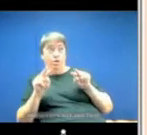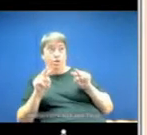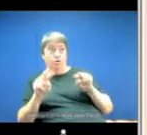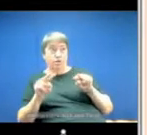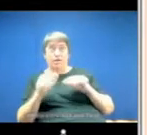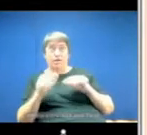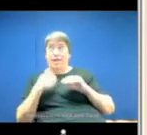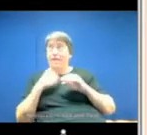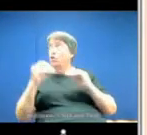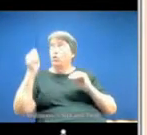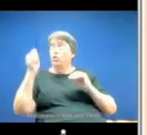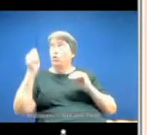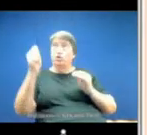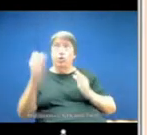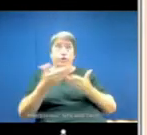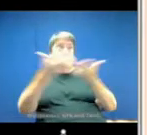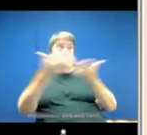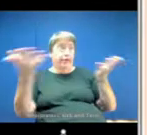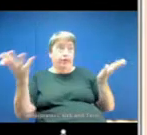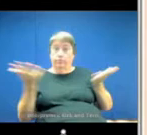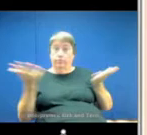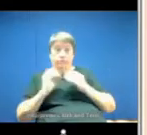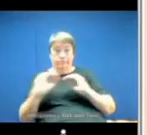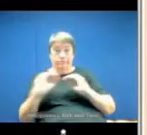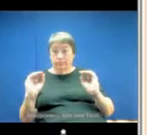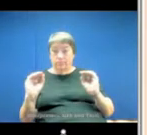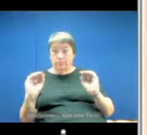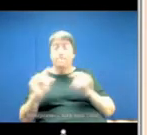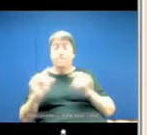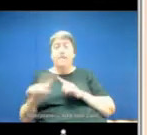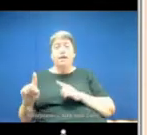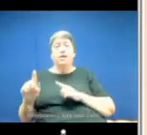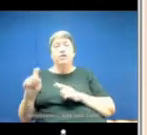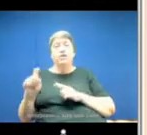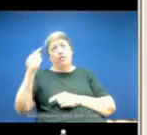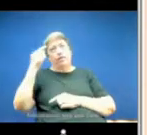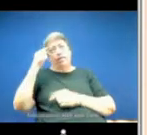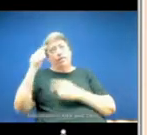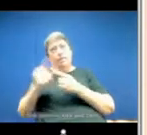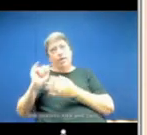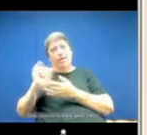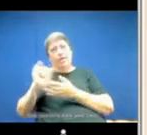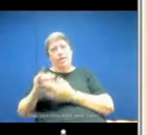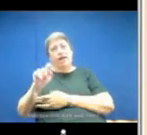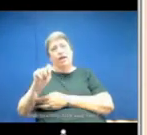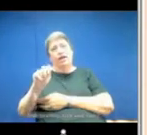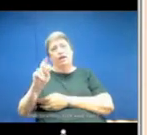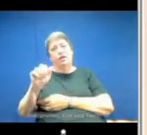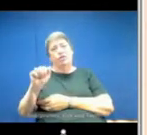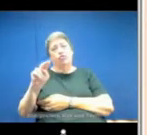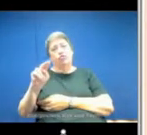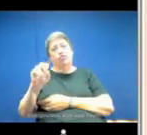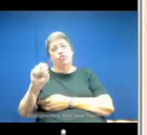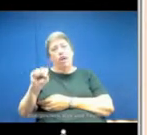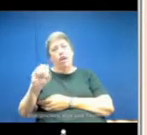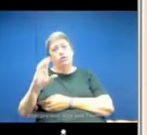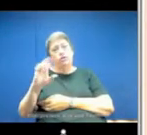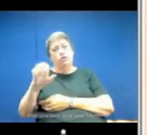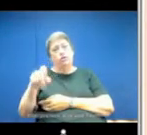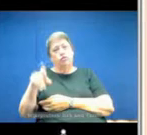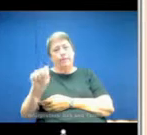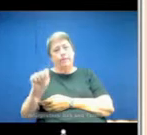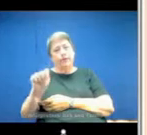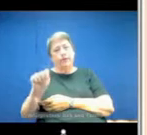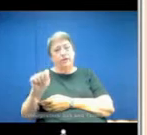make that decision, but you do have a transcript to consider. So the monitor or the table interpreter,